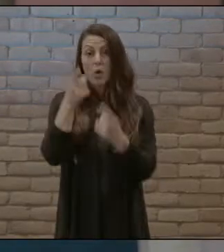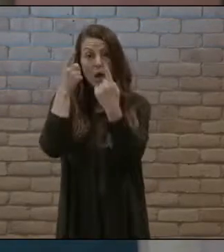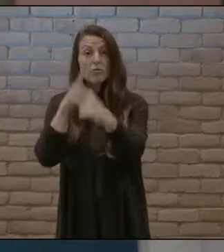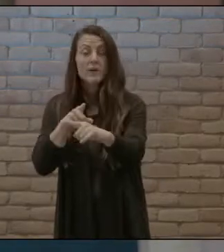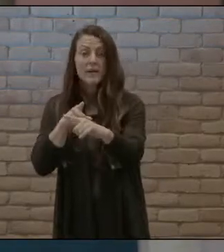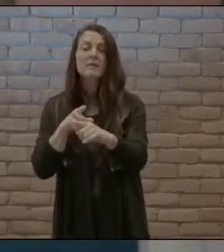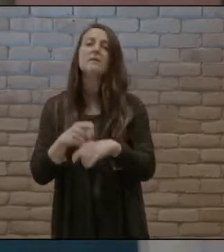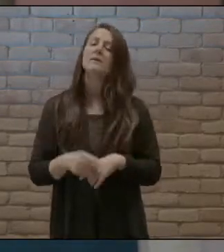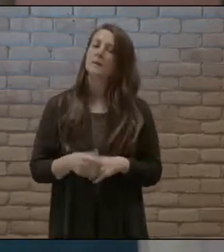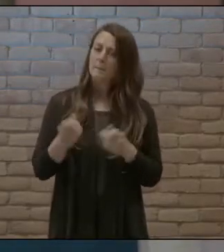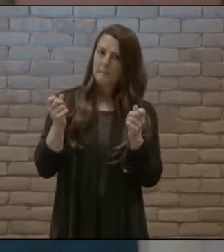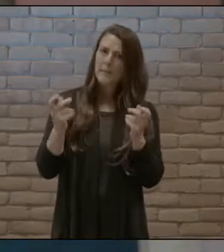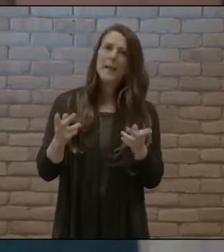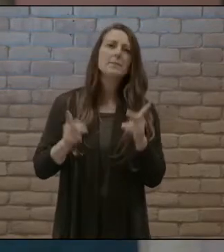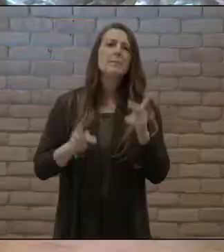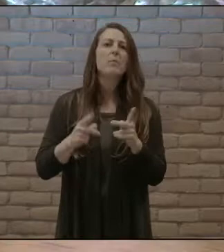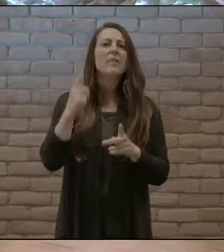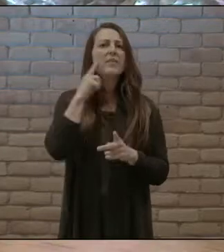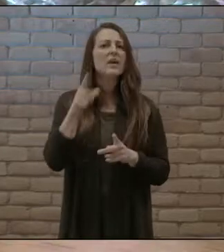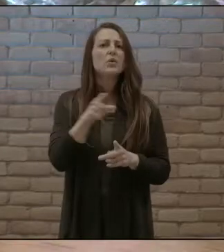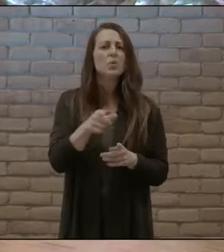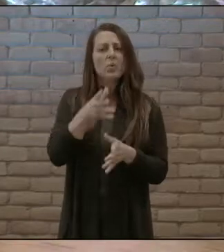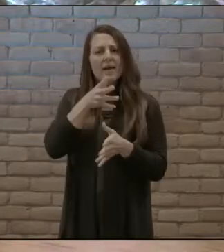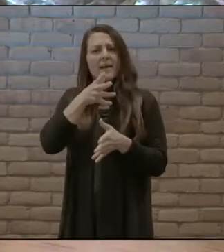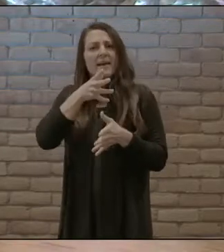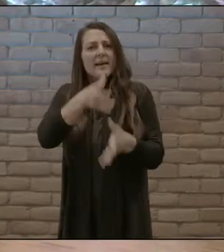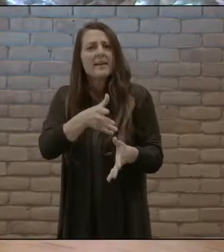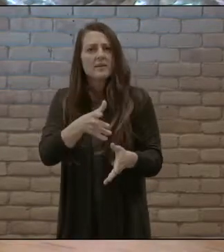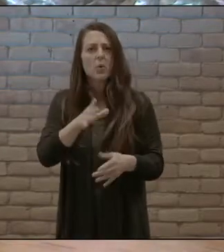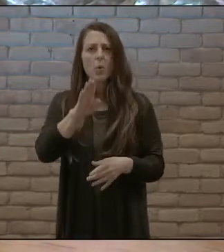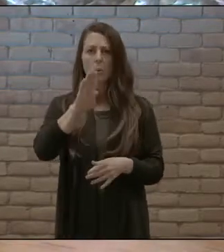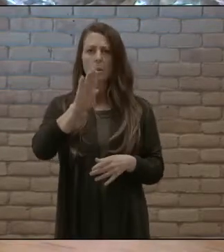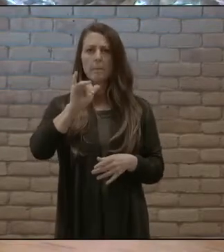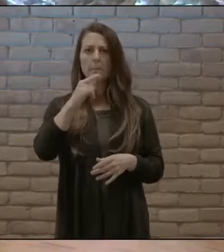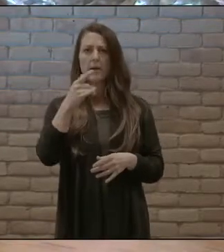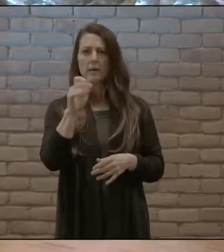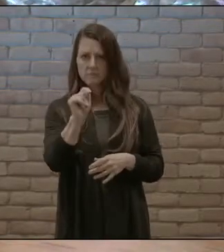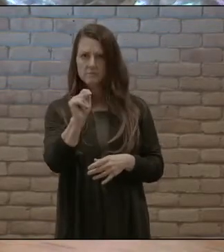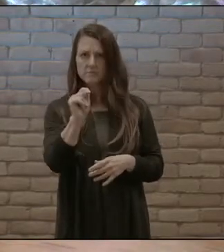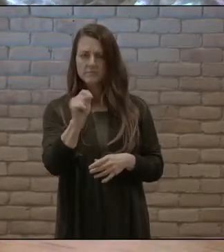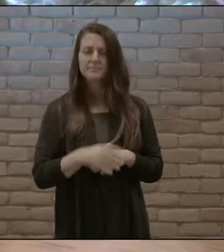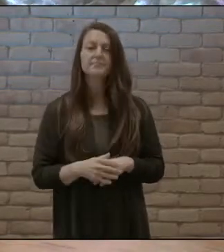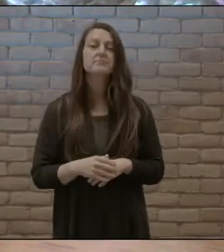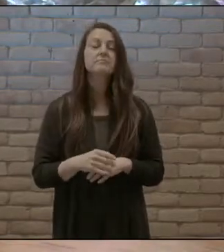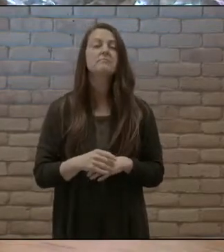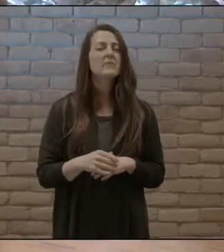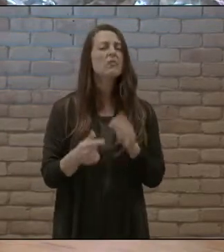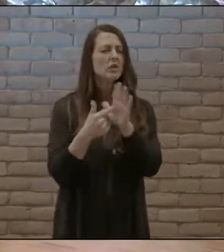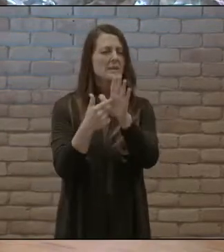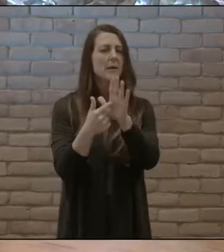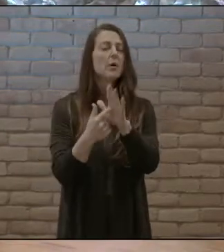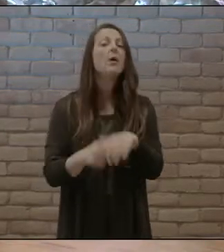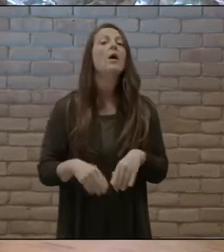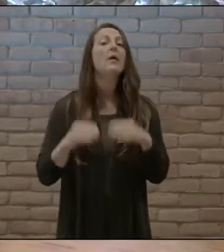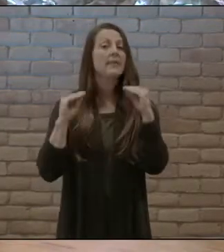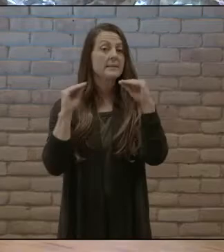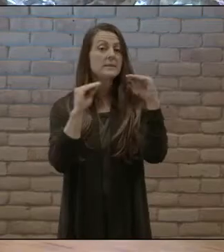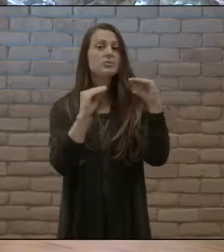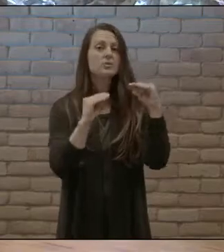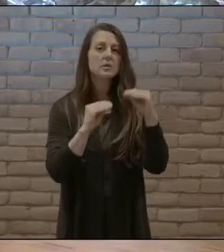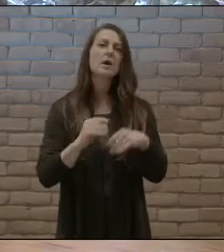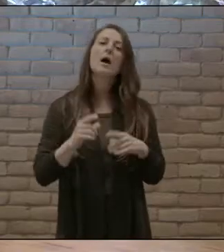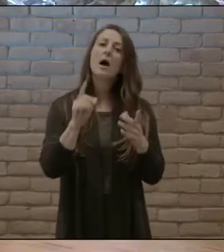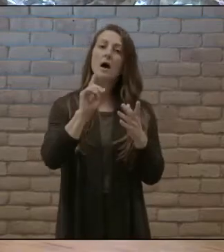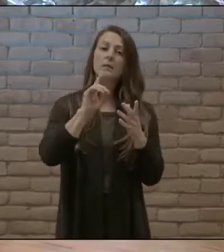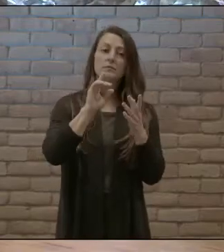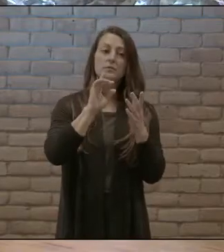are considered by many to be hateful and bigoted. Take, for example, the teaching that Jesus alone is the